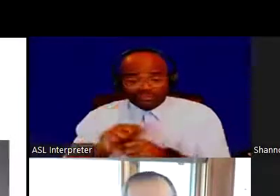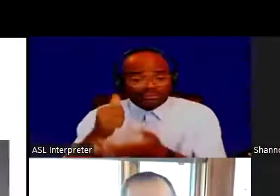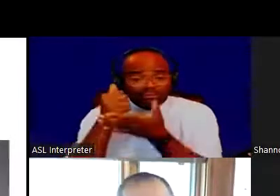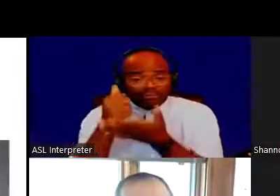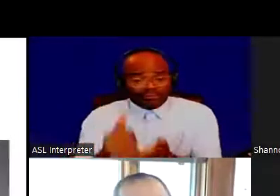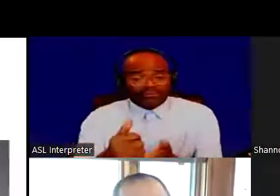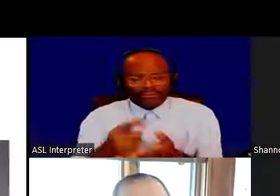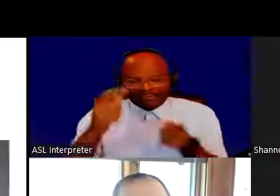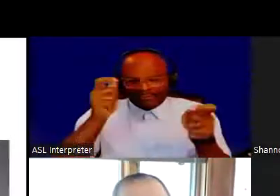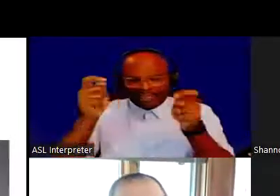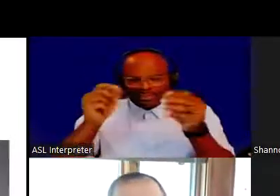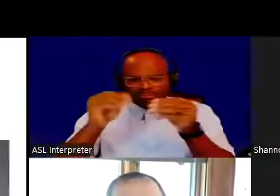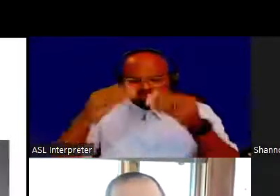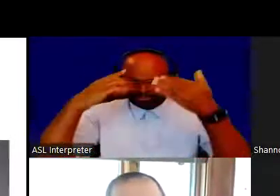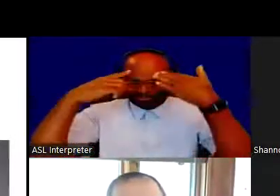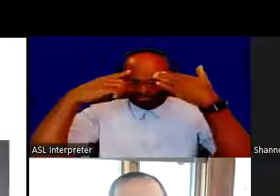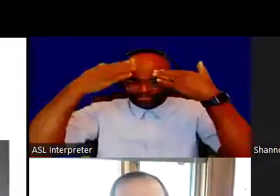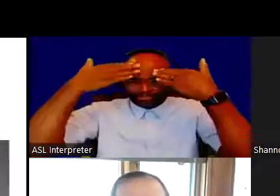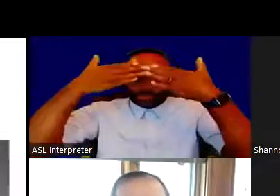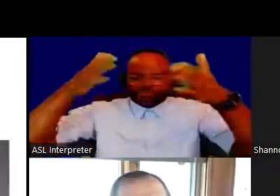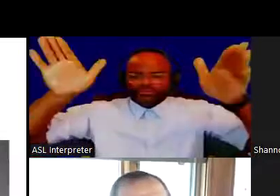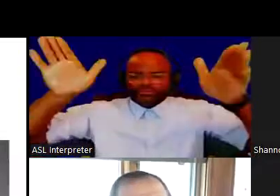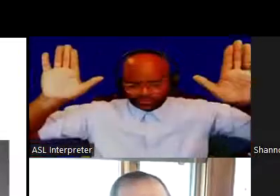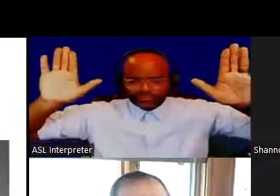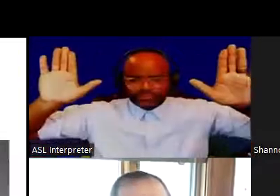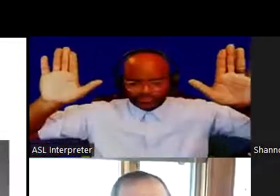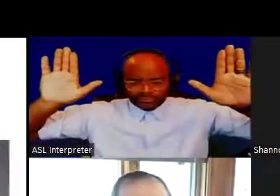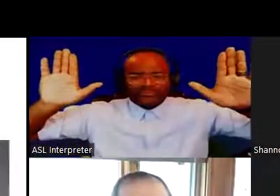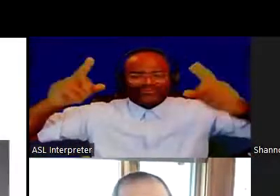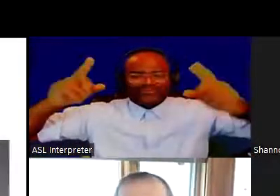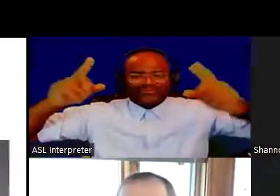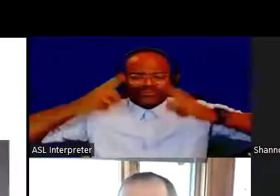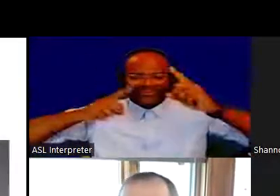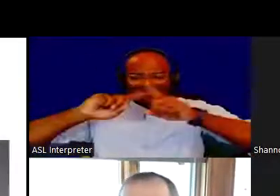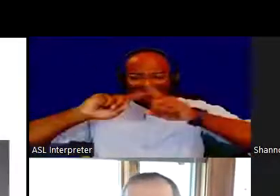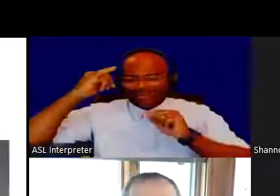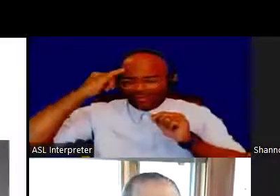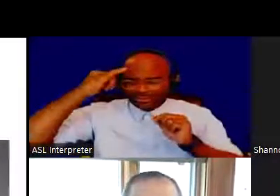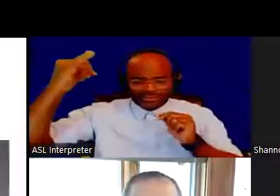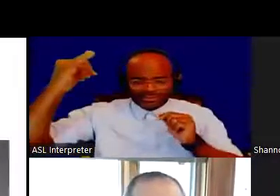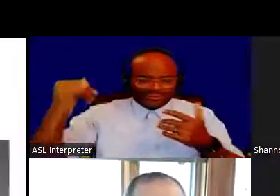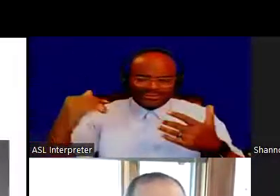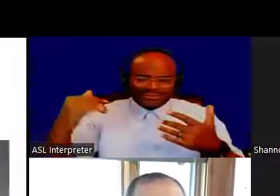open their minds up and consider ideas that aren't normally